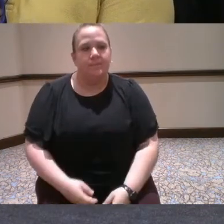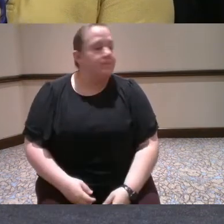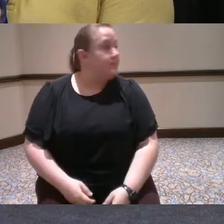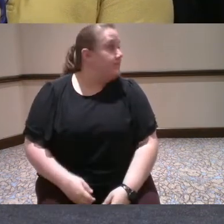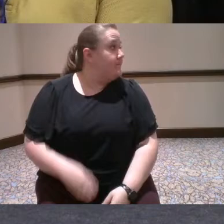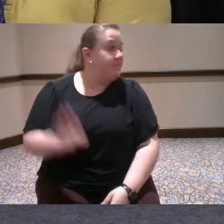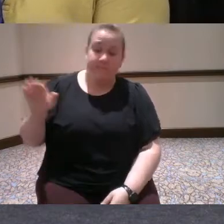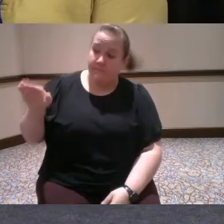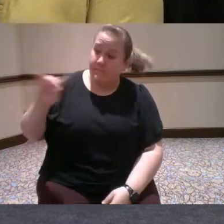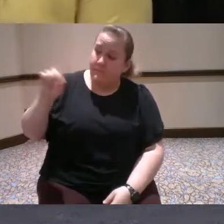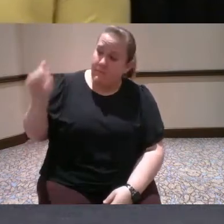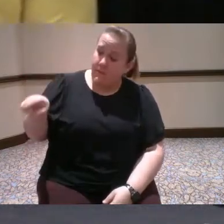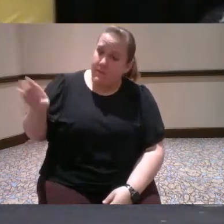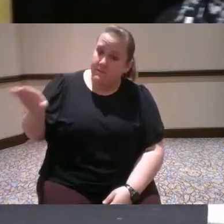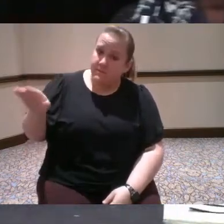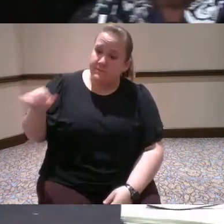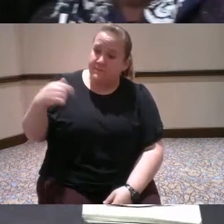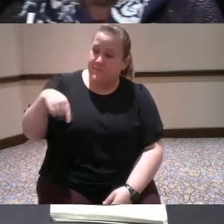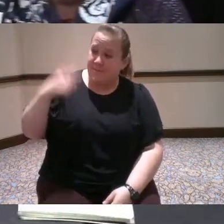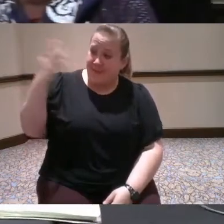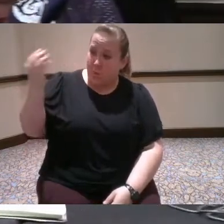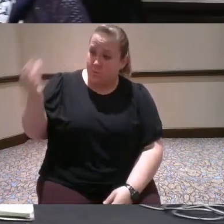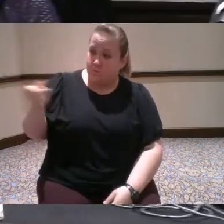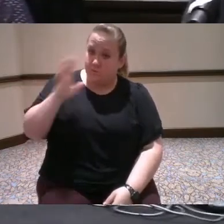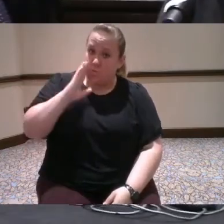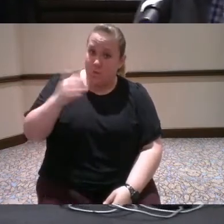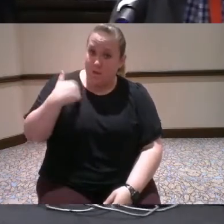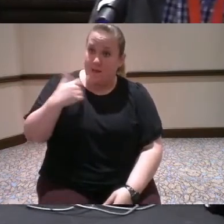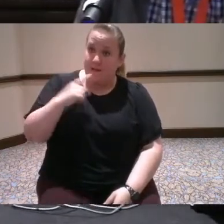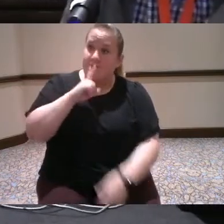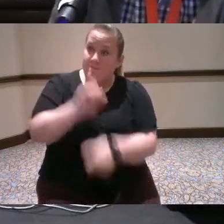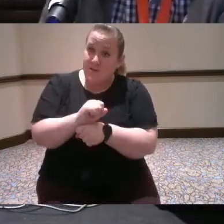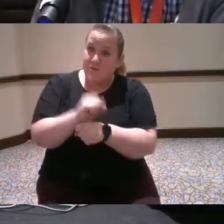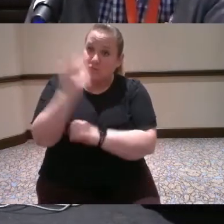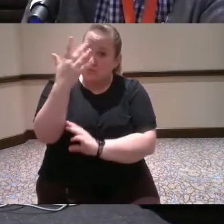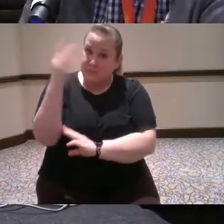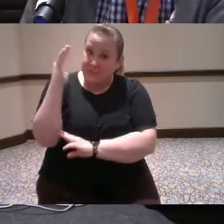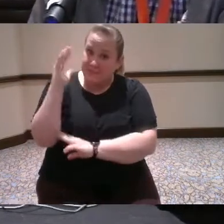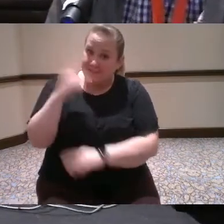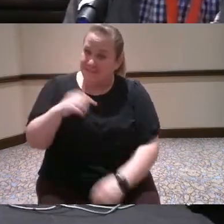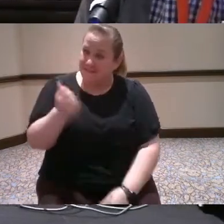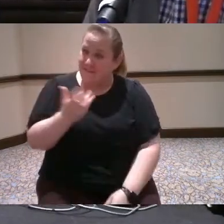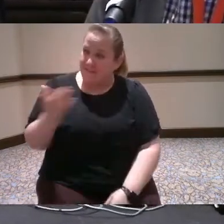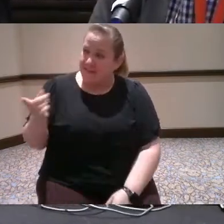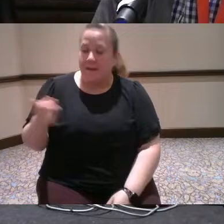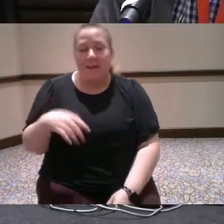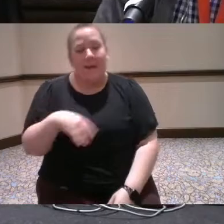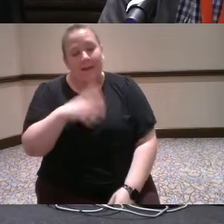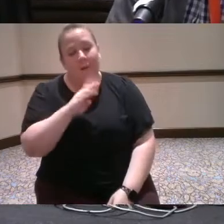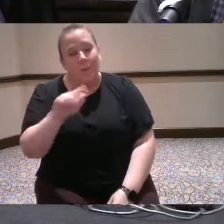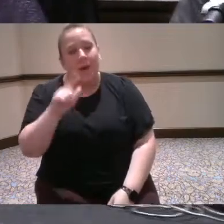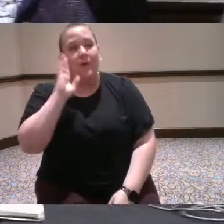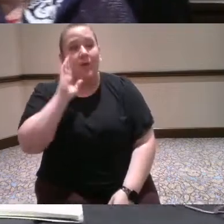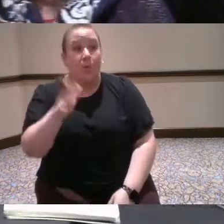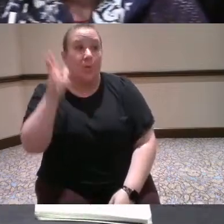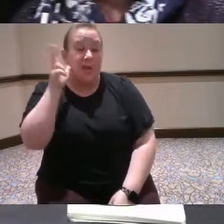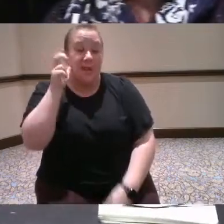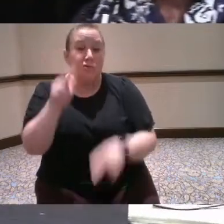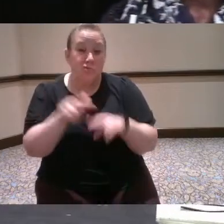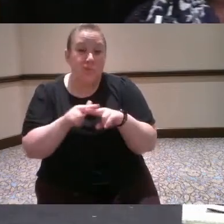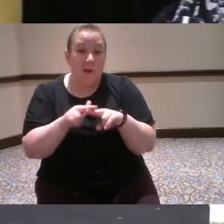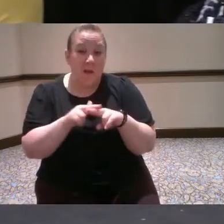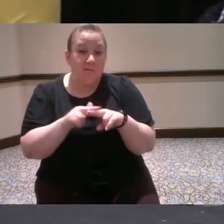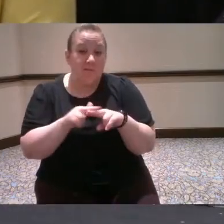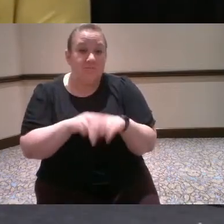ask: is, are we gonna? It's in, since it's outdoors, are we gonna hear actual trees chopping at the end, or no? That's a spoiler. Well, you're going to hear trains